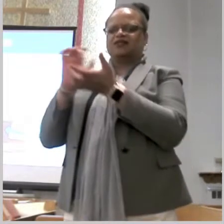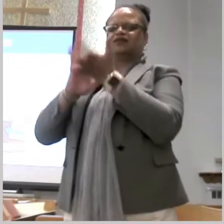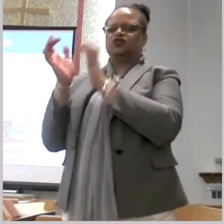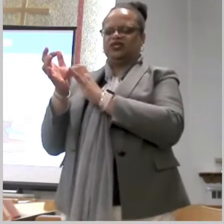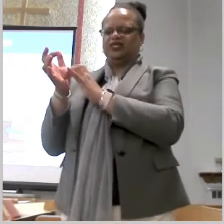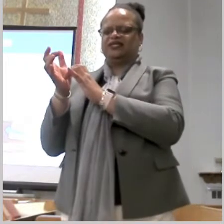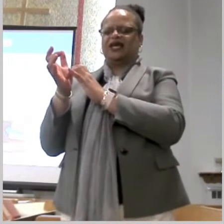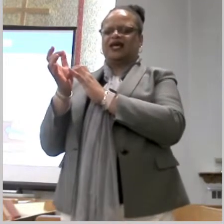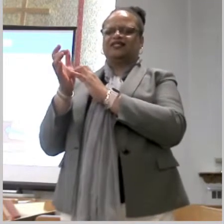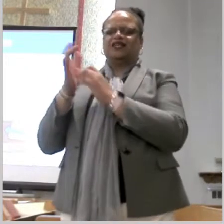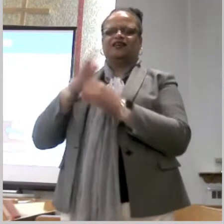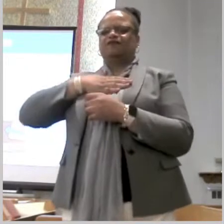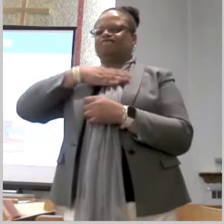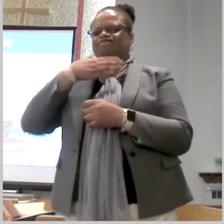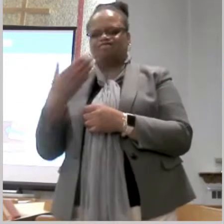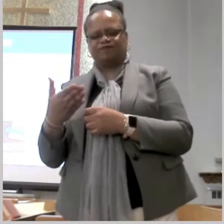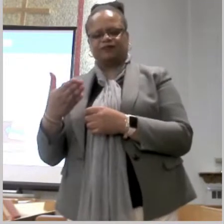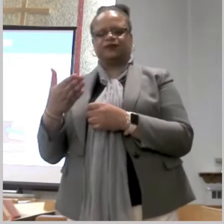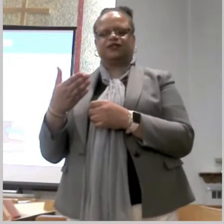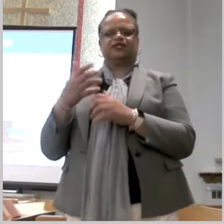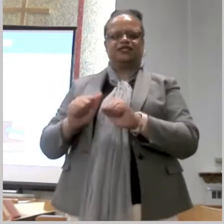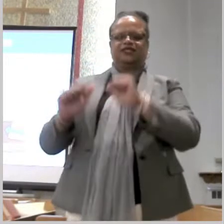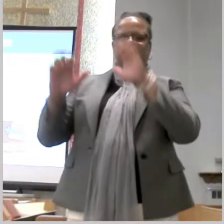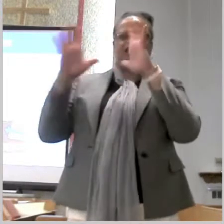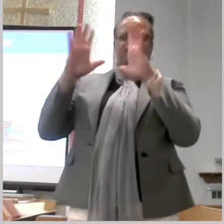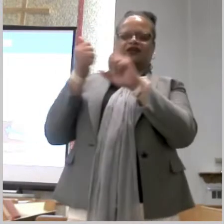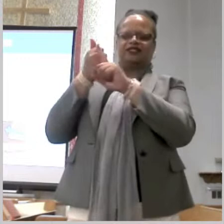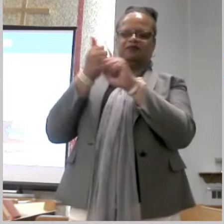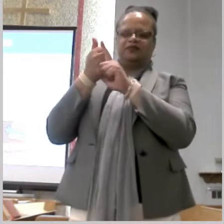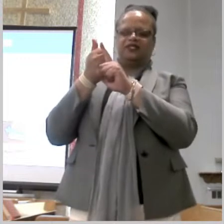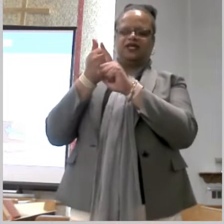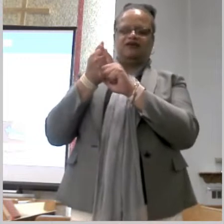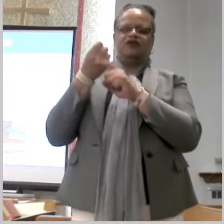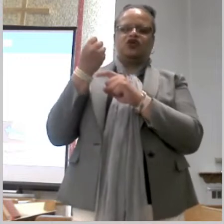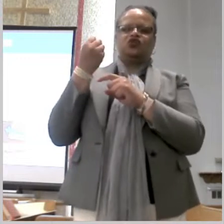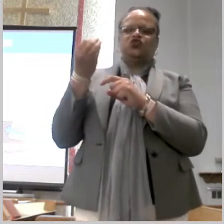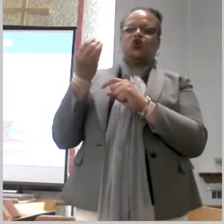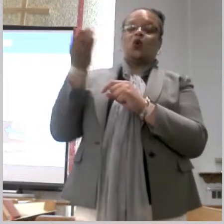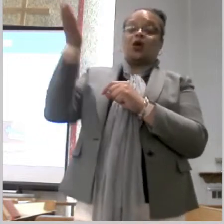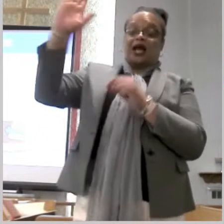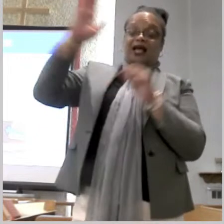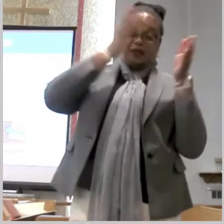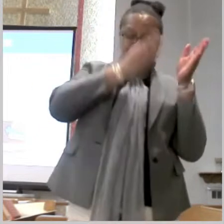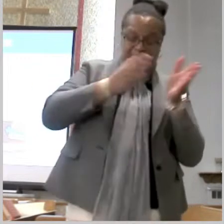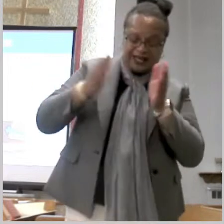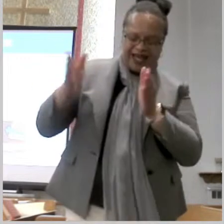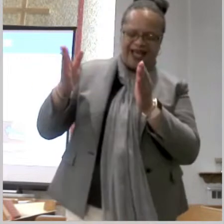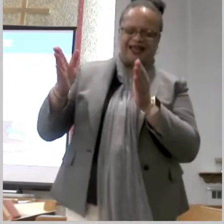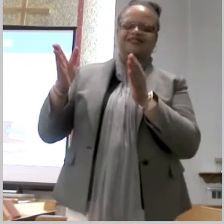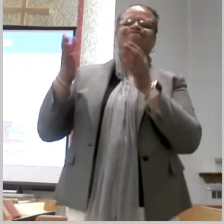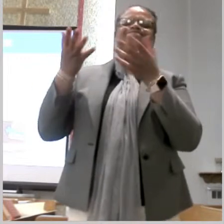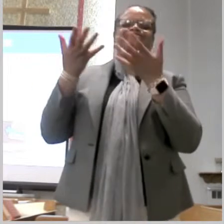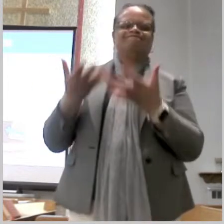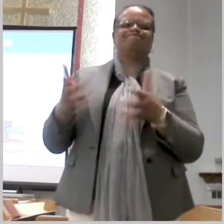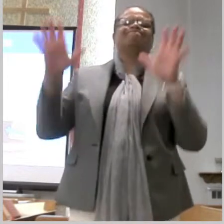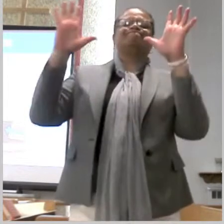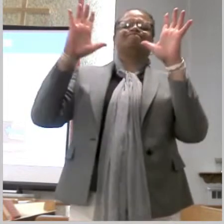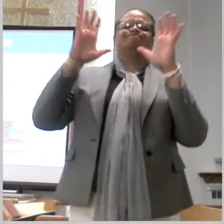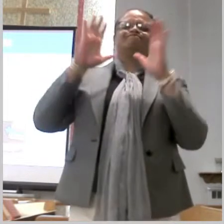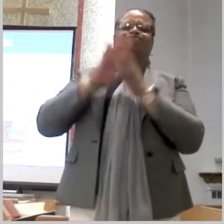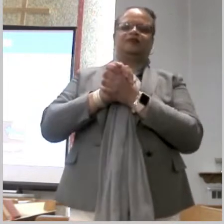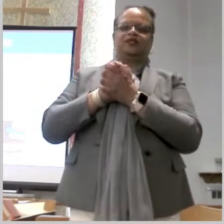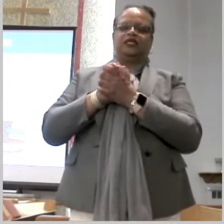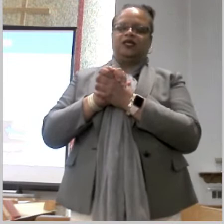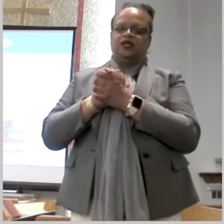volunteering your body so that the masterpiece and the plan of God for the Father for all time was